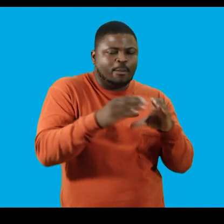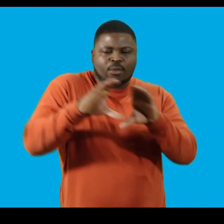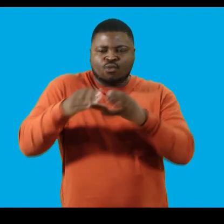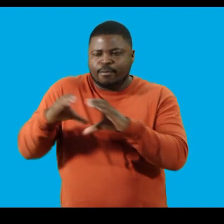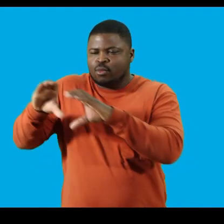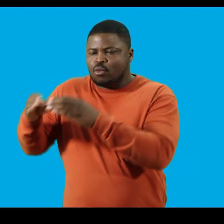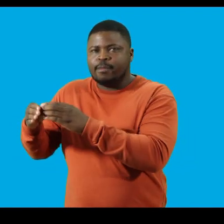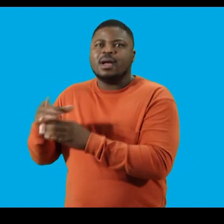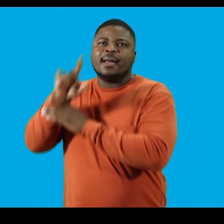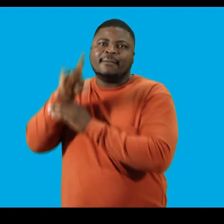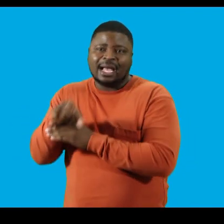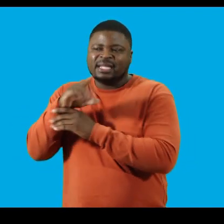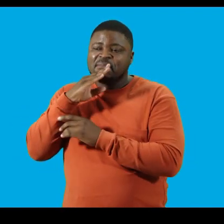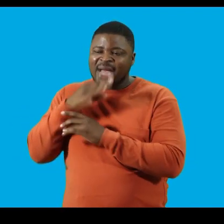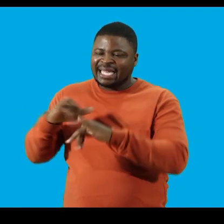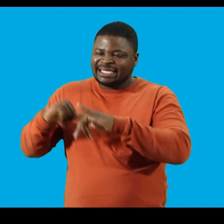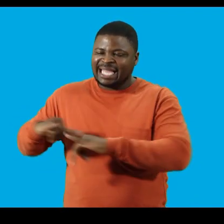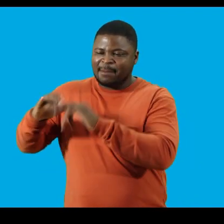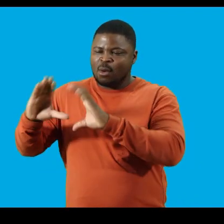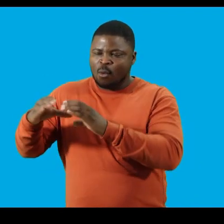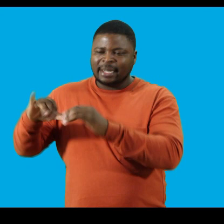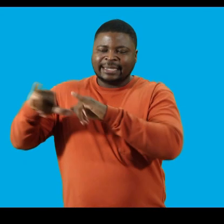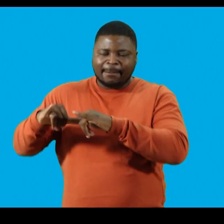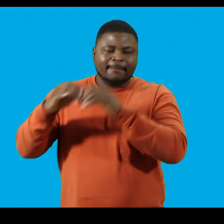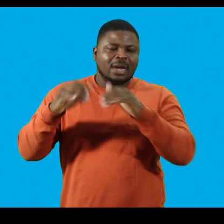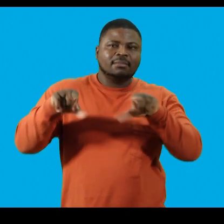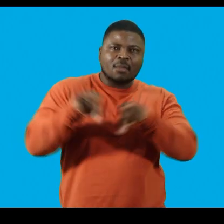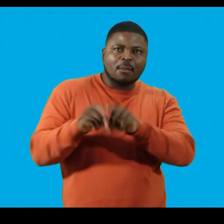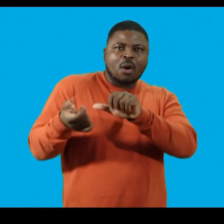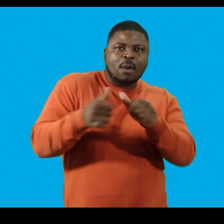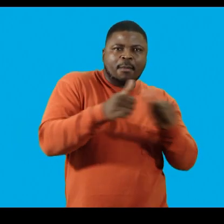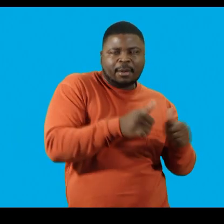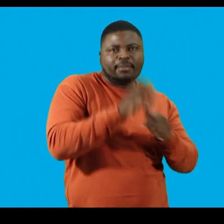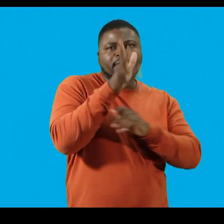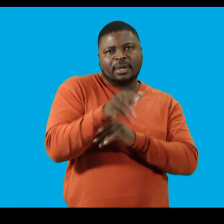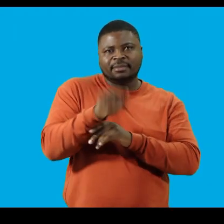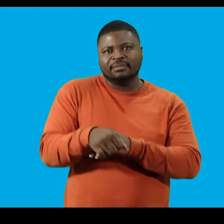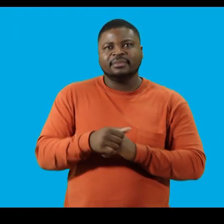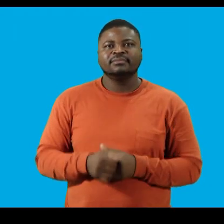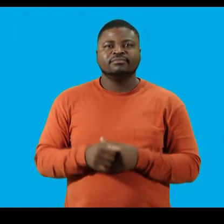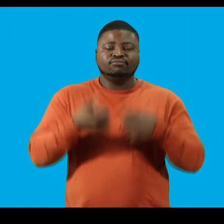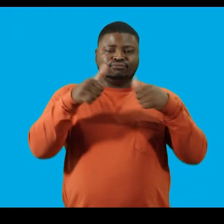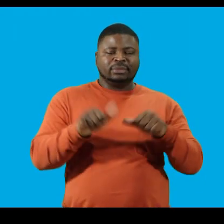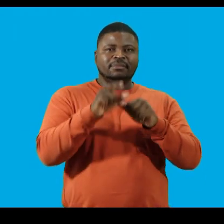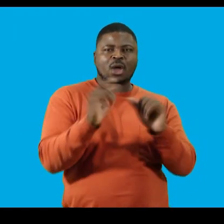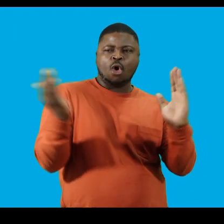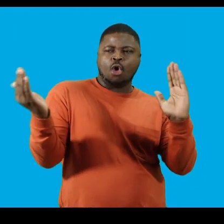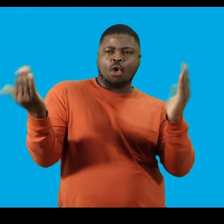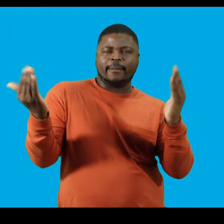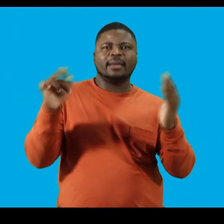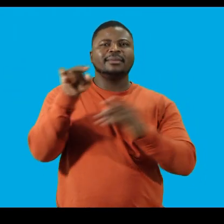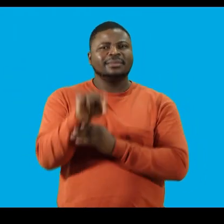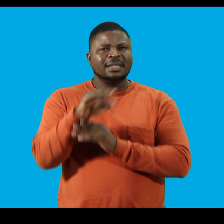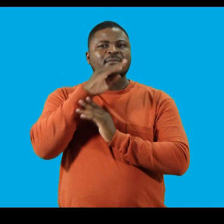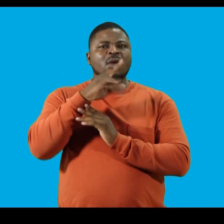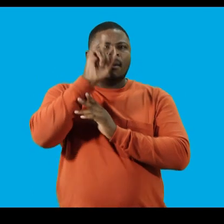things based on common characteristics. Compare is where you need to point out or